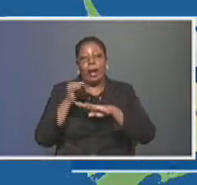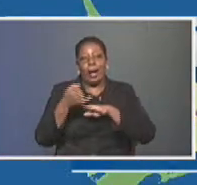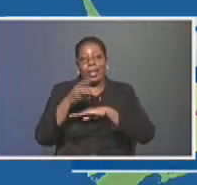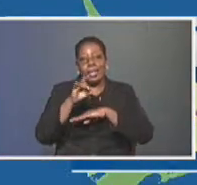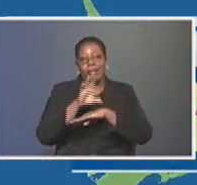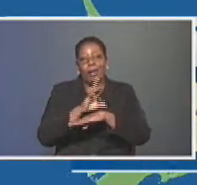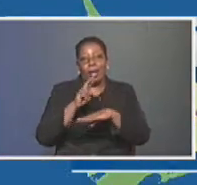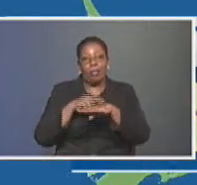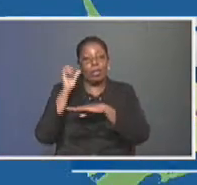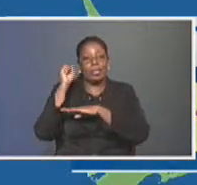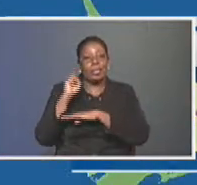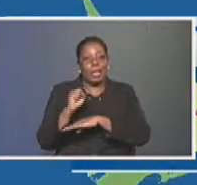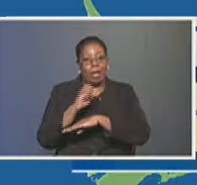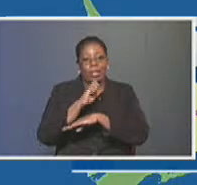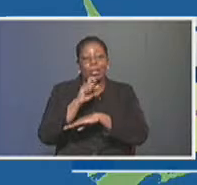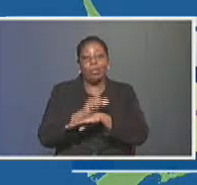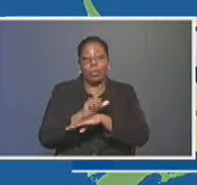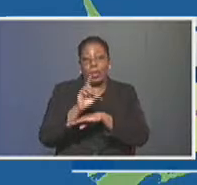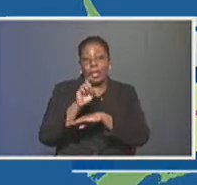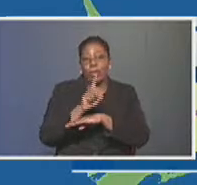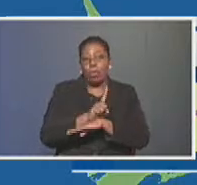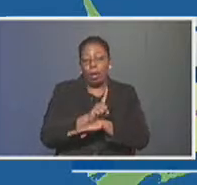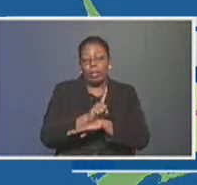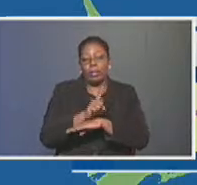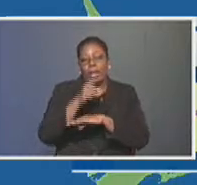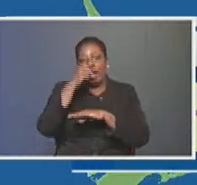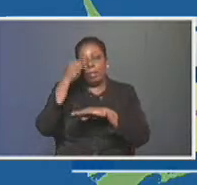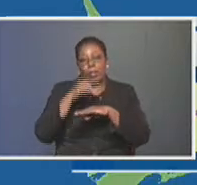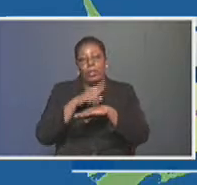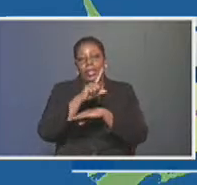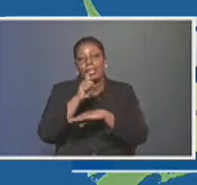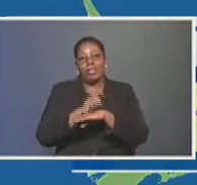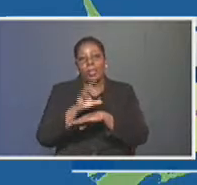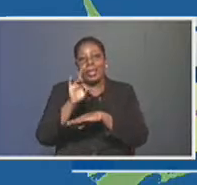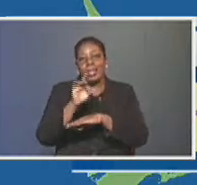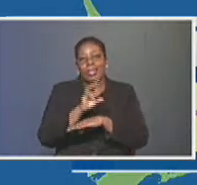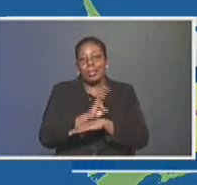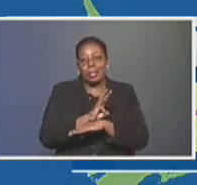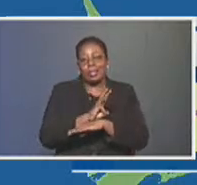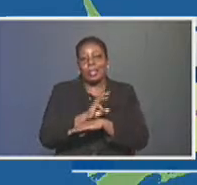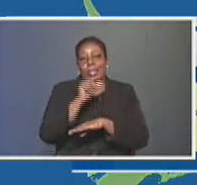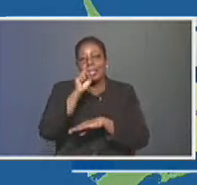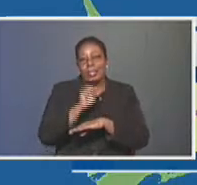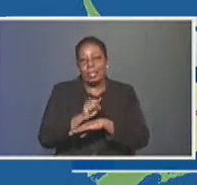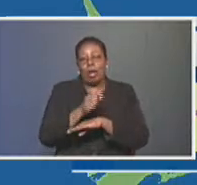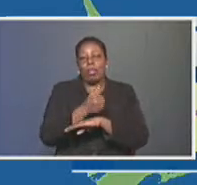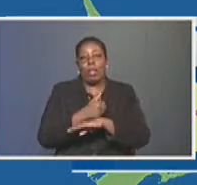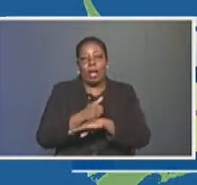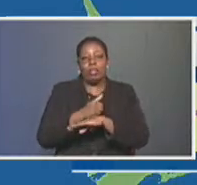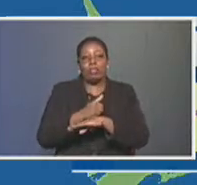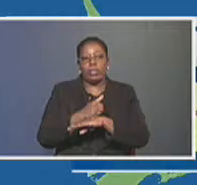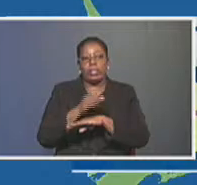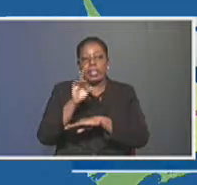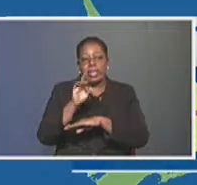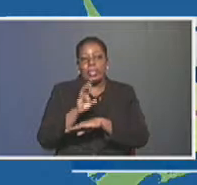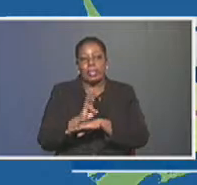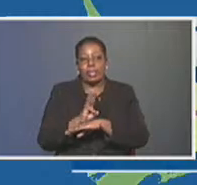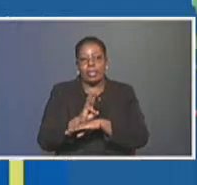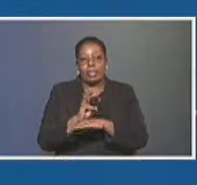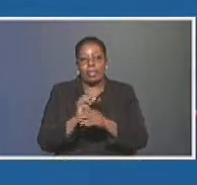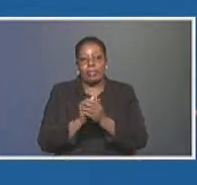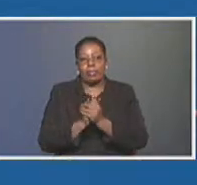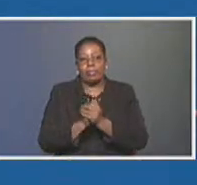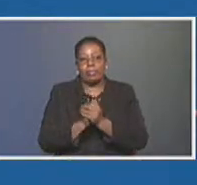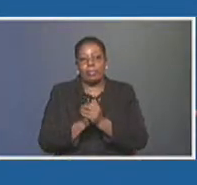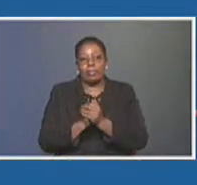85. Rock Sound, Eleuthera, 81 degrees. Black Point, Exuma at 86. Also Kemp Space, Andros, and Fresh Creek and Central Andros, all